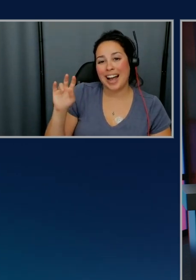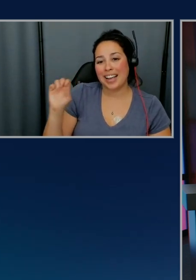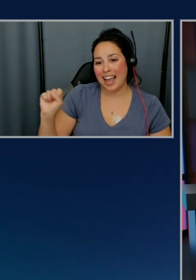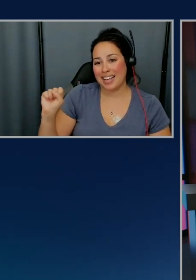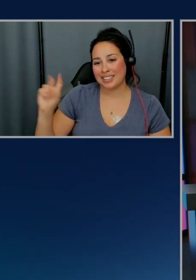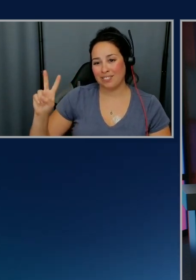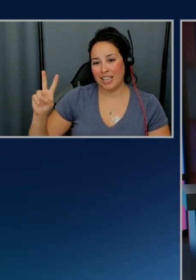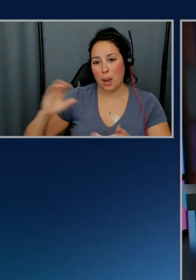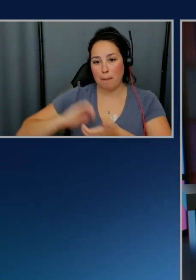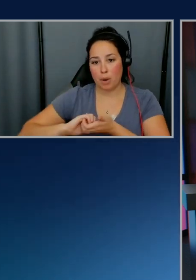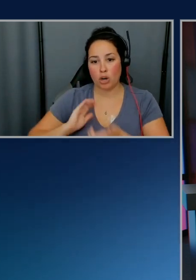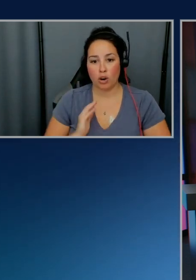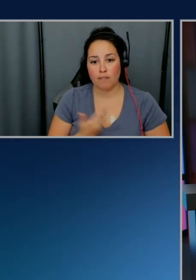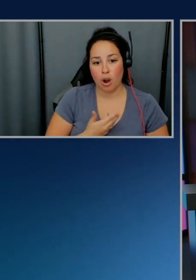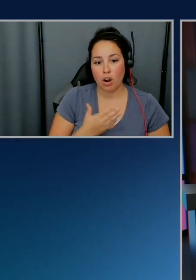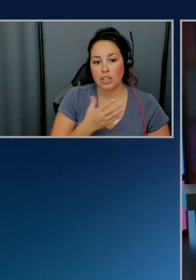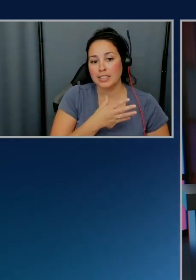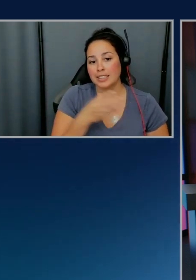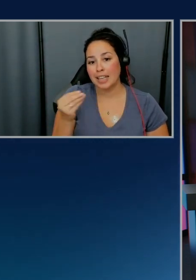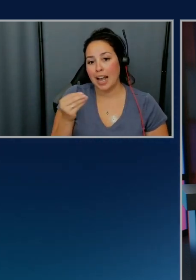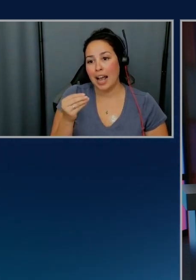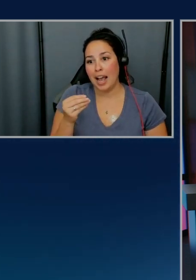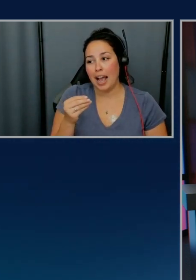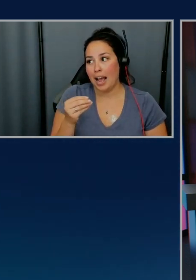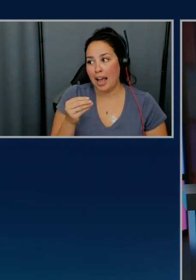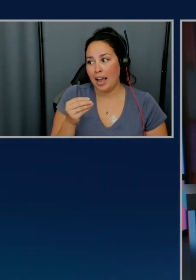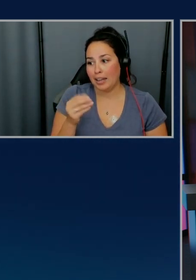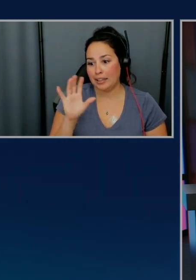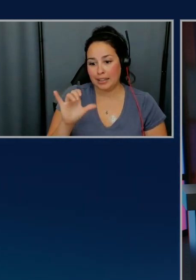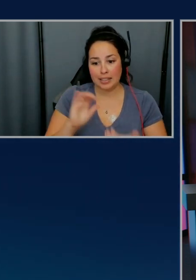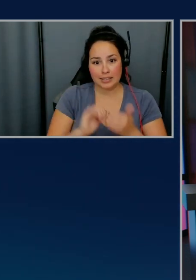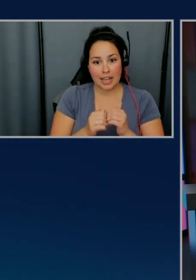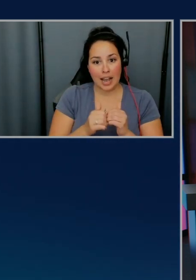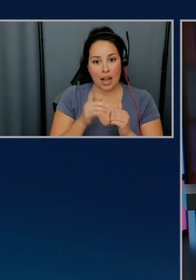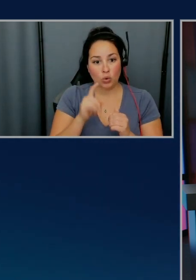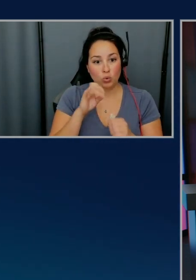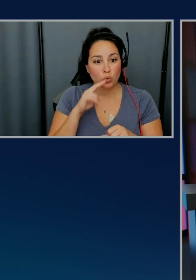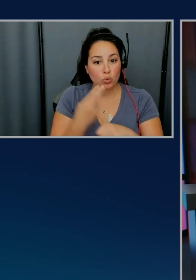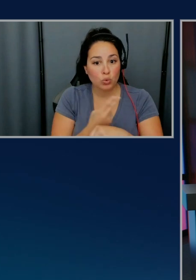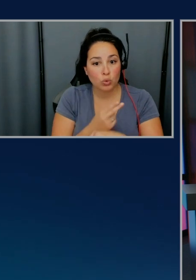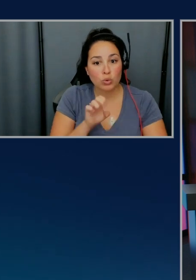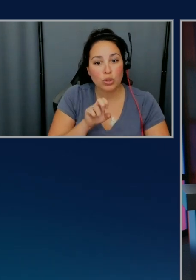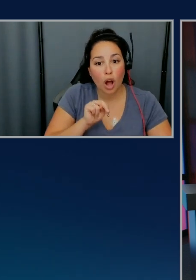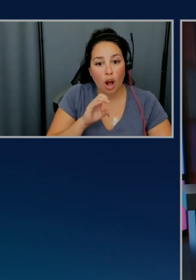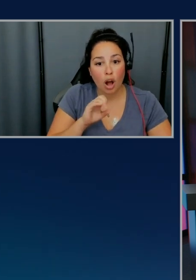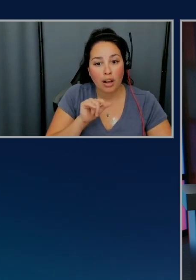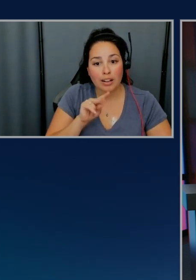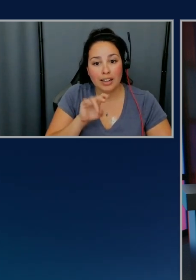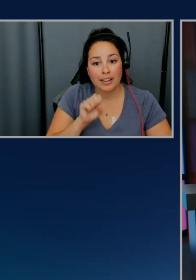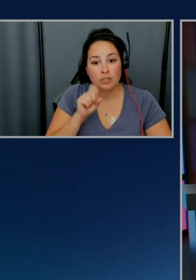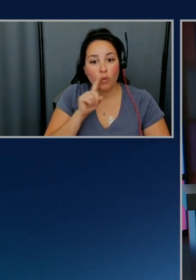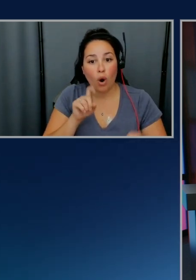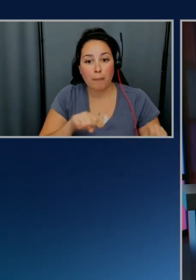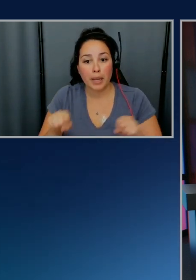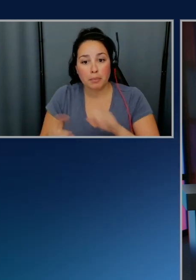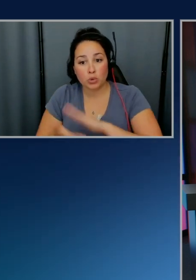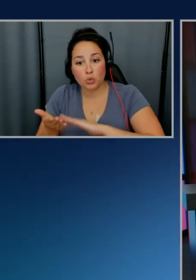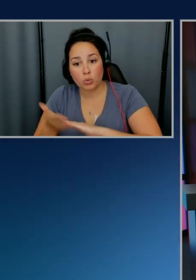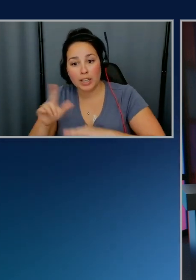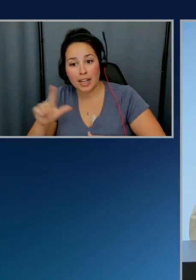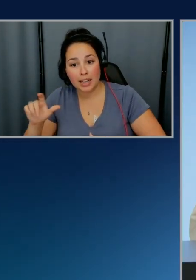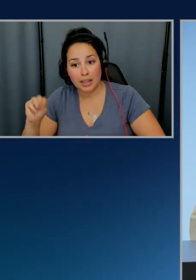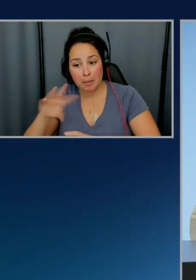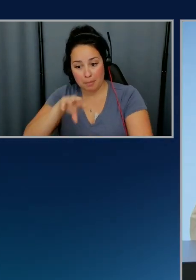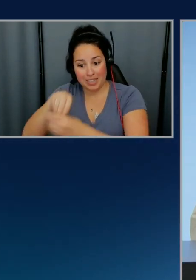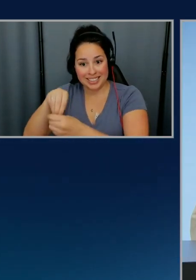blogged on exactly this, how to use AWS Night Enclaves to run a LLM inside it. Yeah. So I know you